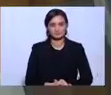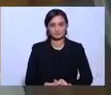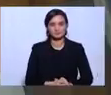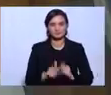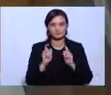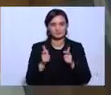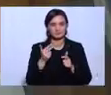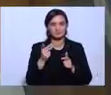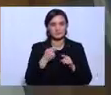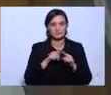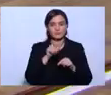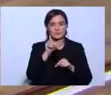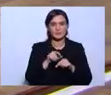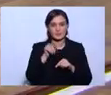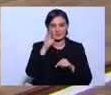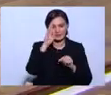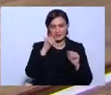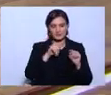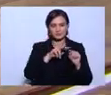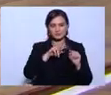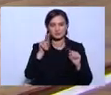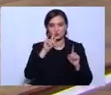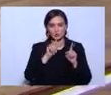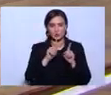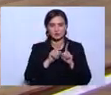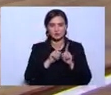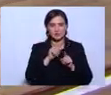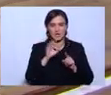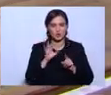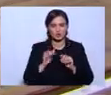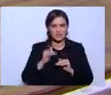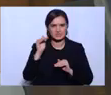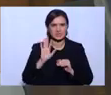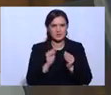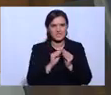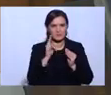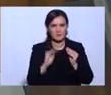remains a man-child in a sense. He never grows up.